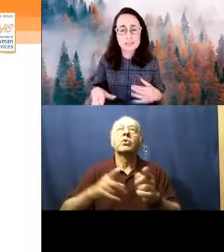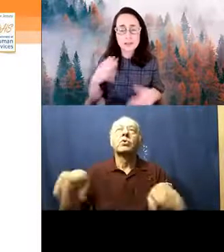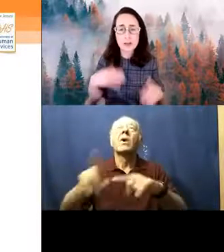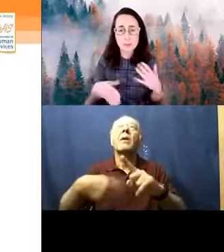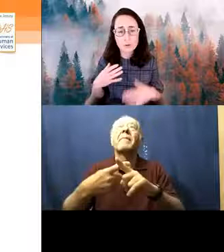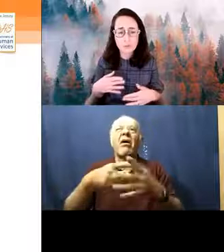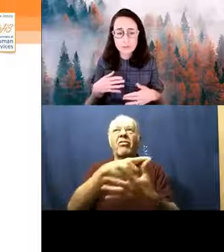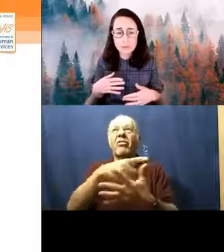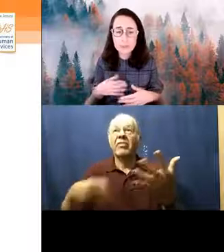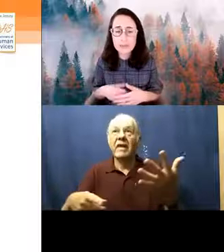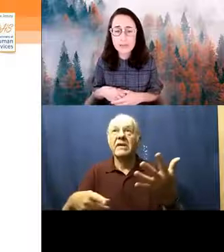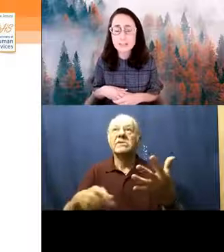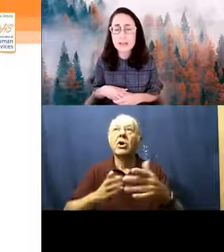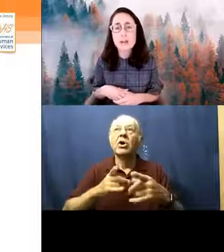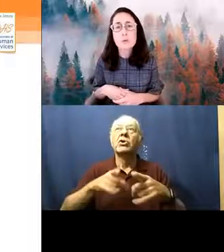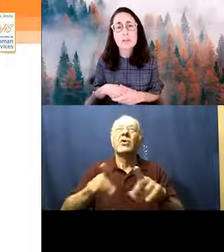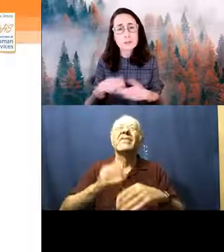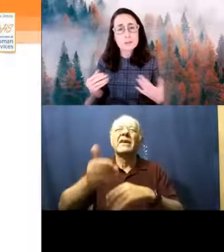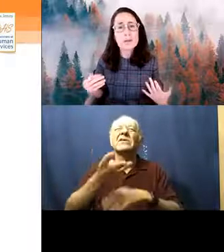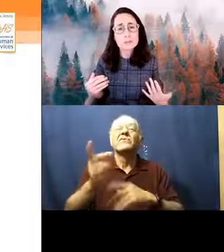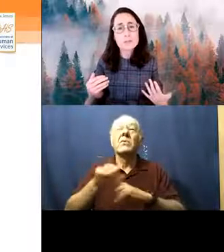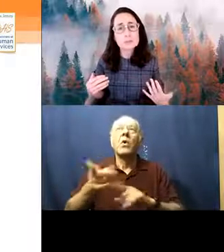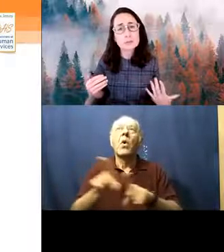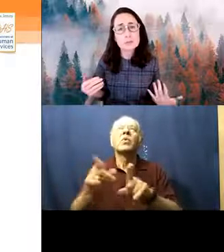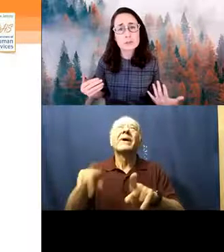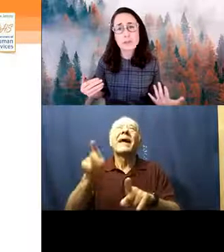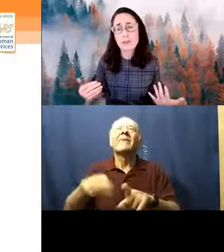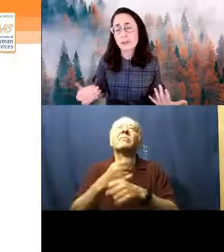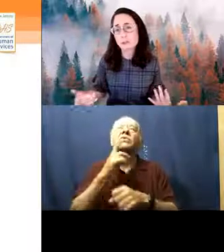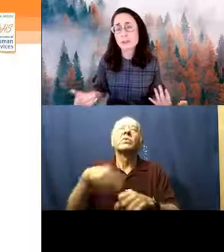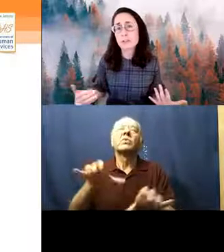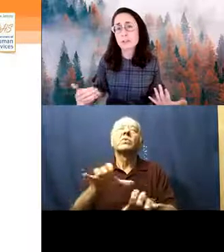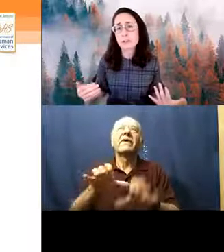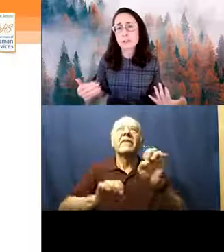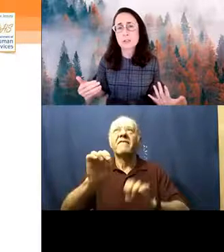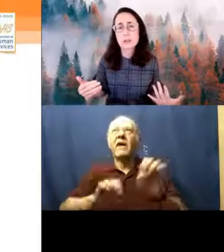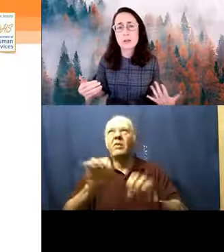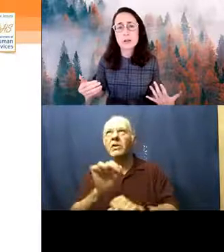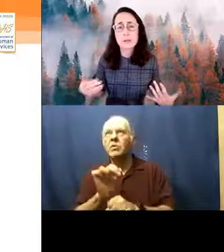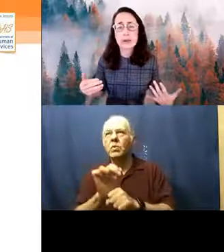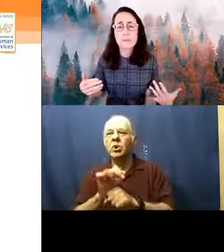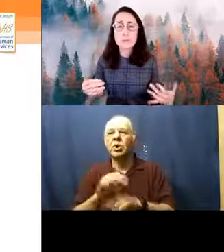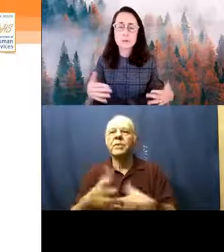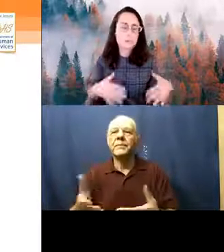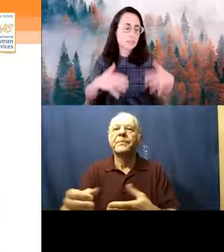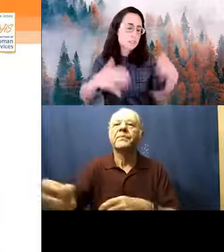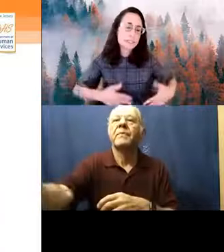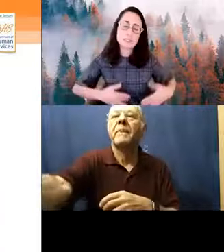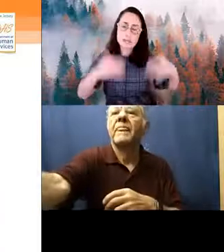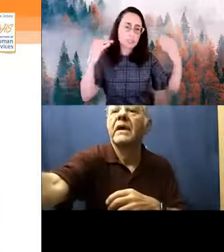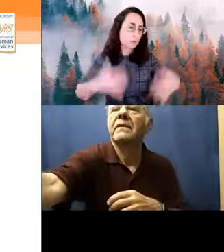of this over the next few minutes. We also have to make sure we're doing the evaluation work. So,